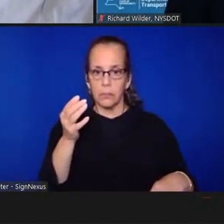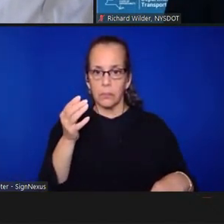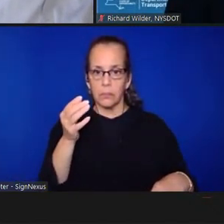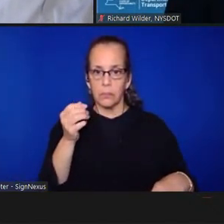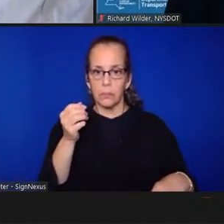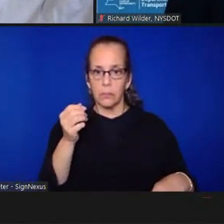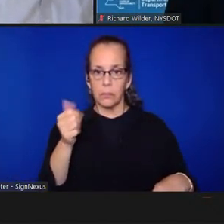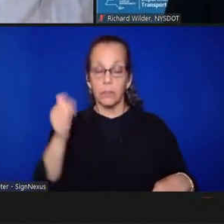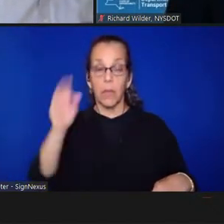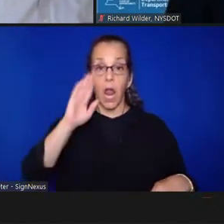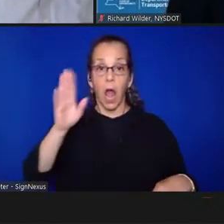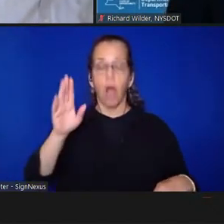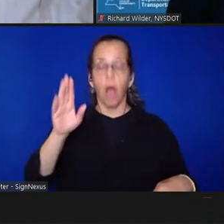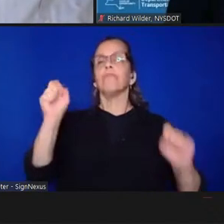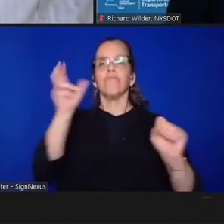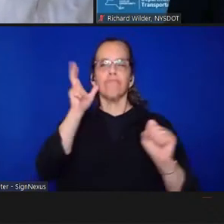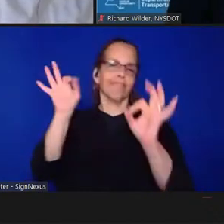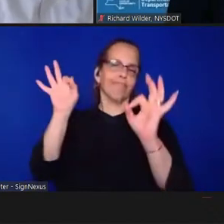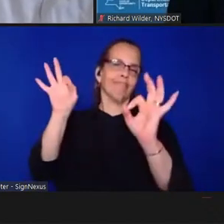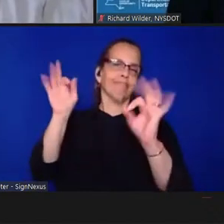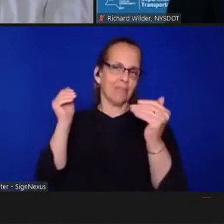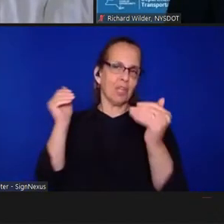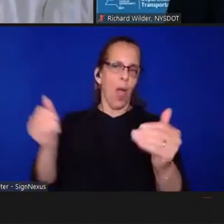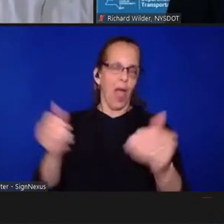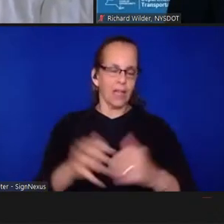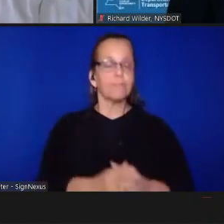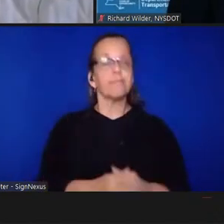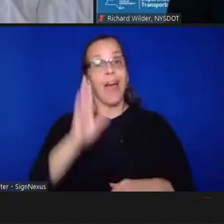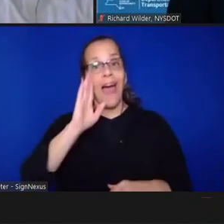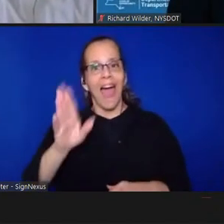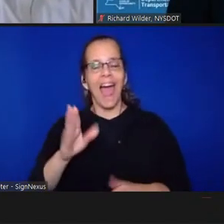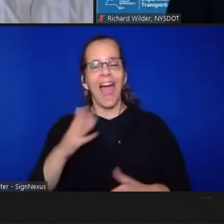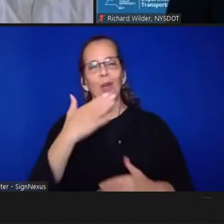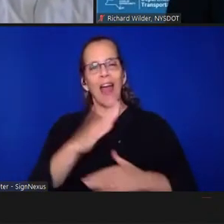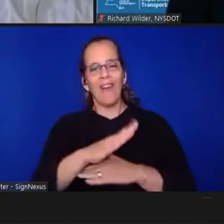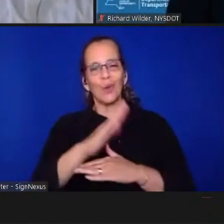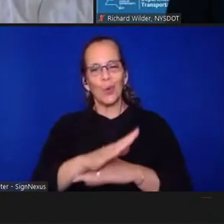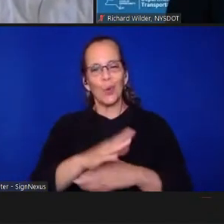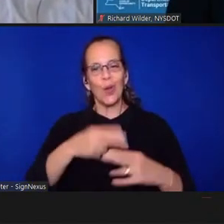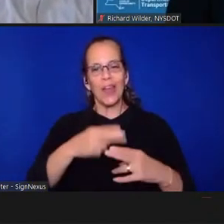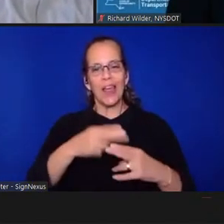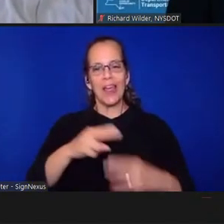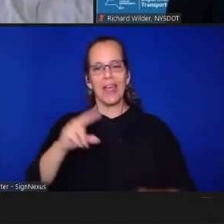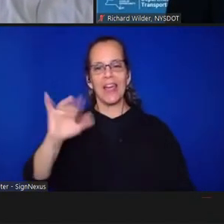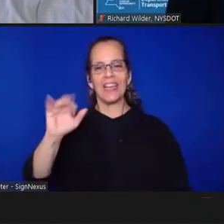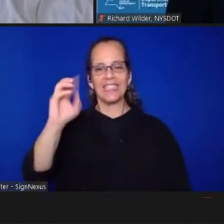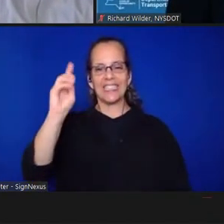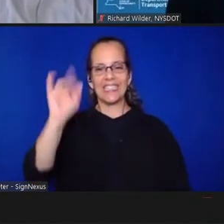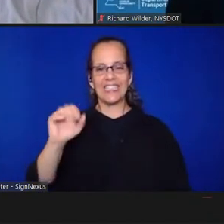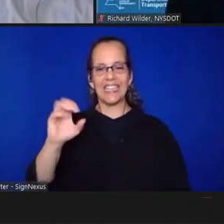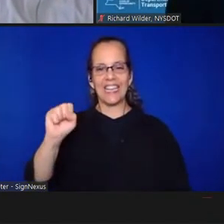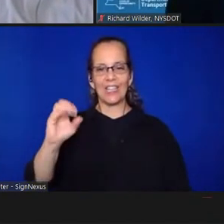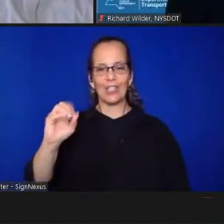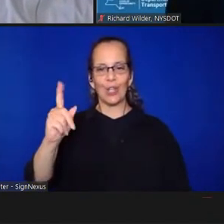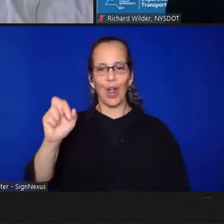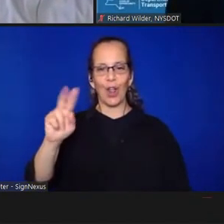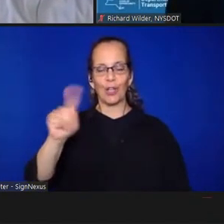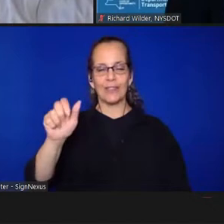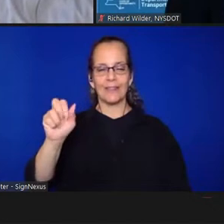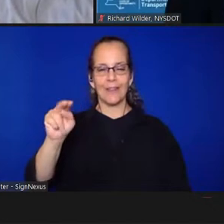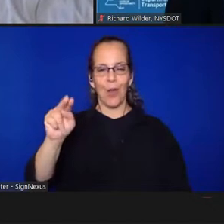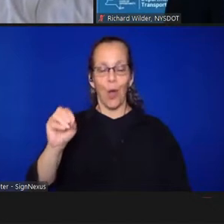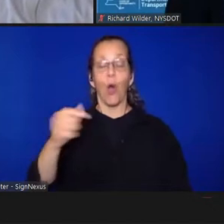hello we can hear you okay hi hi good afternoon my name is Cindy solorsano I'm a resident in Queens um